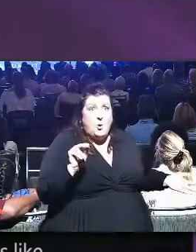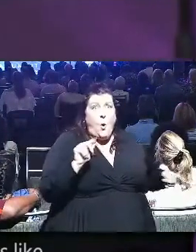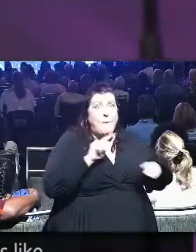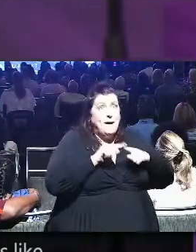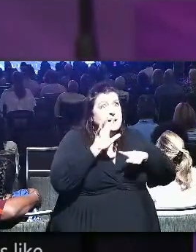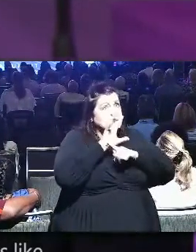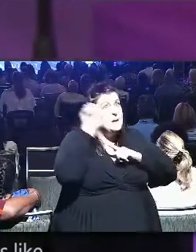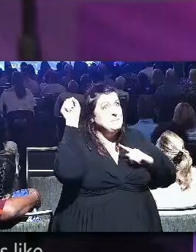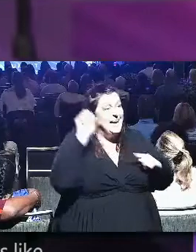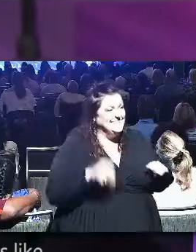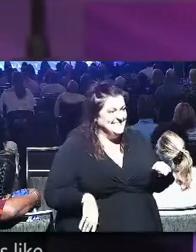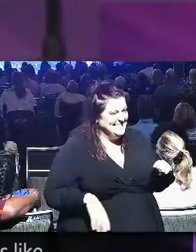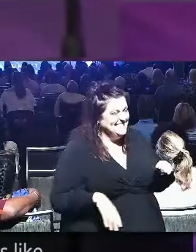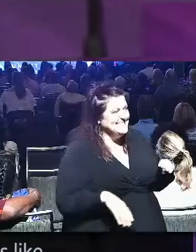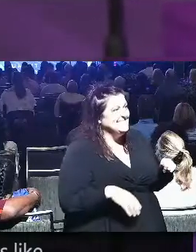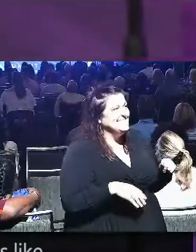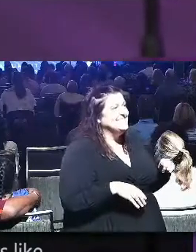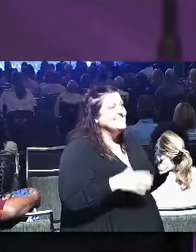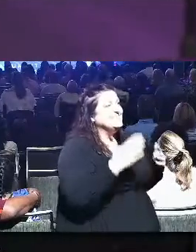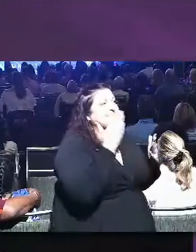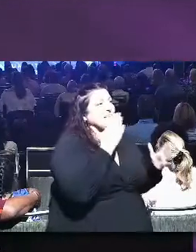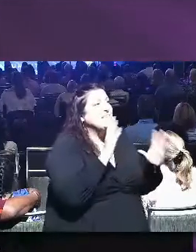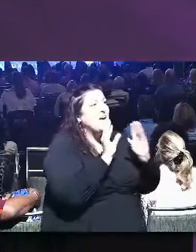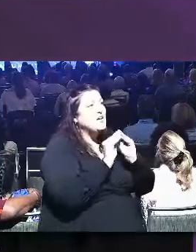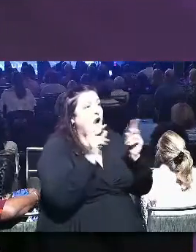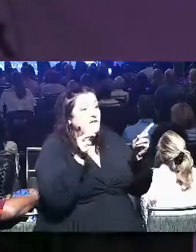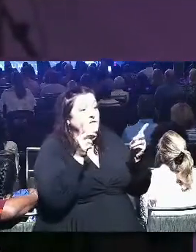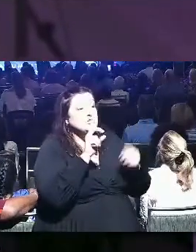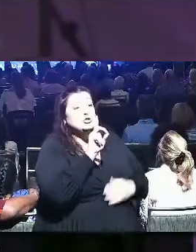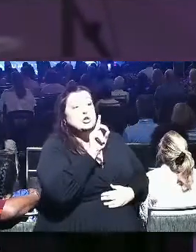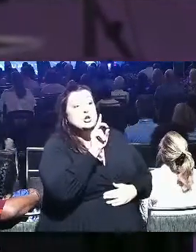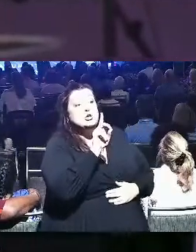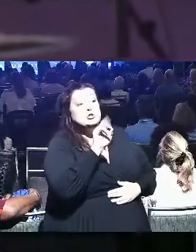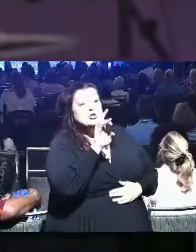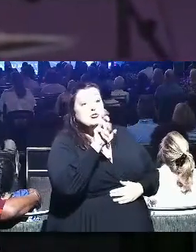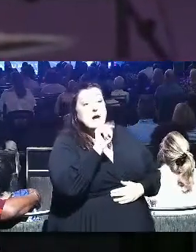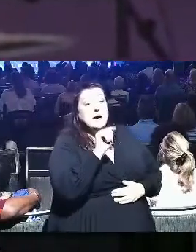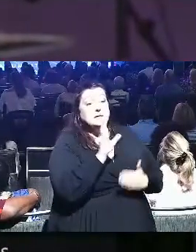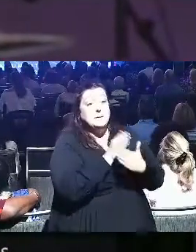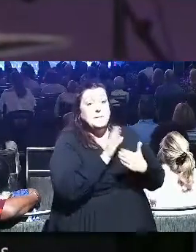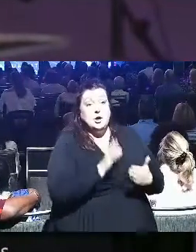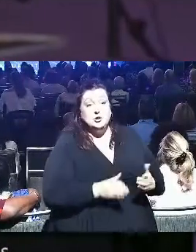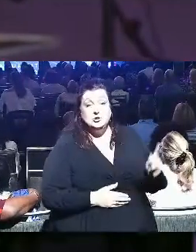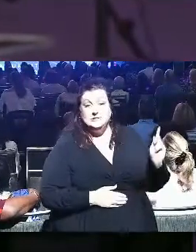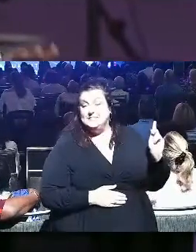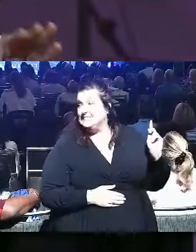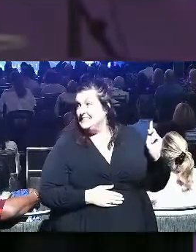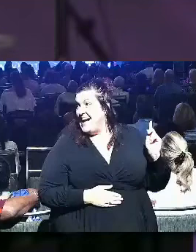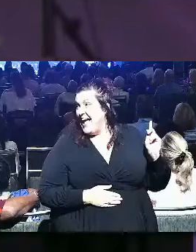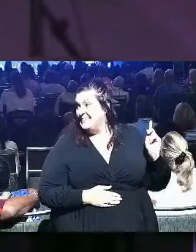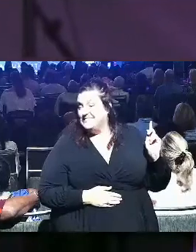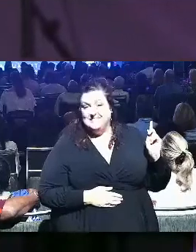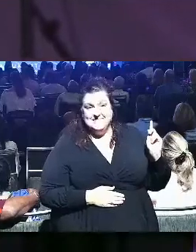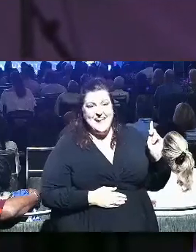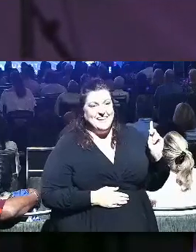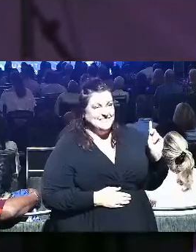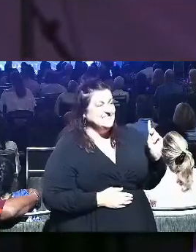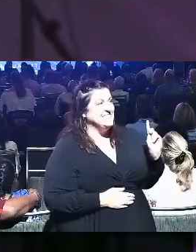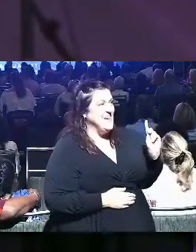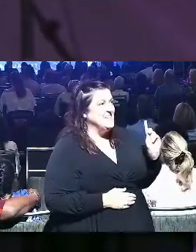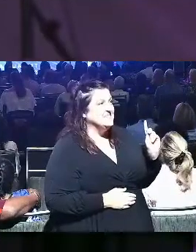amazing. I thank Conference Direct, our partners, especially our event manager, Christy